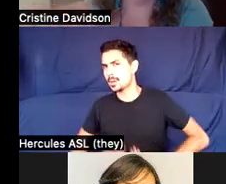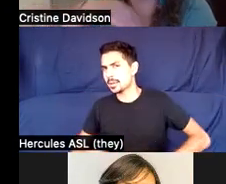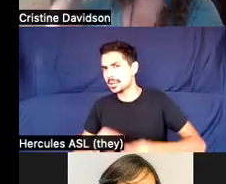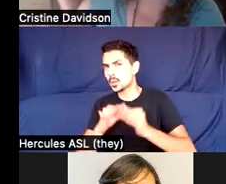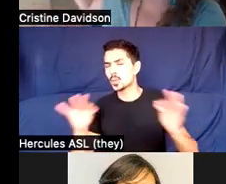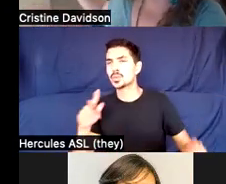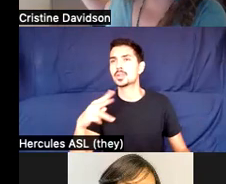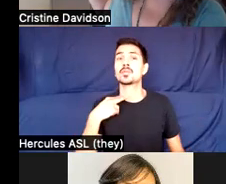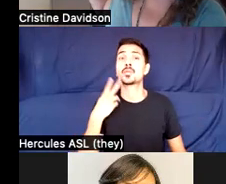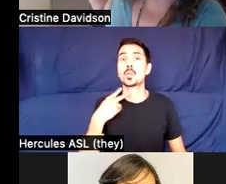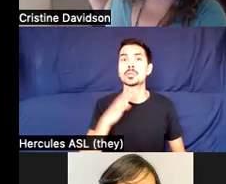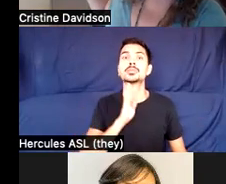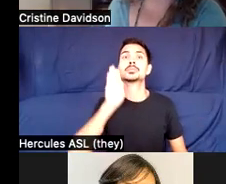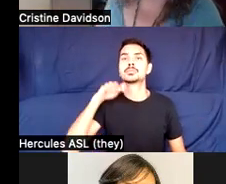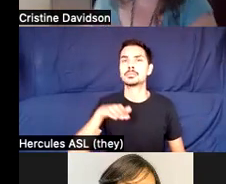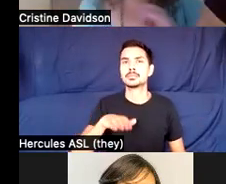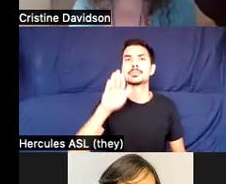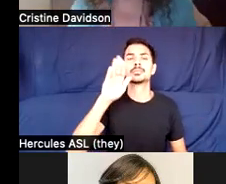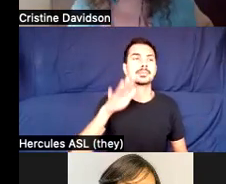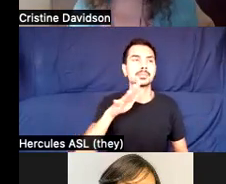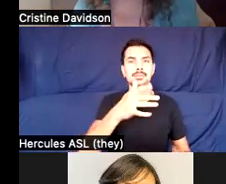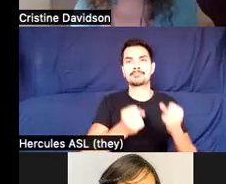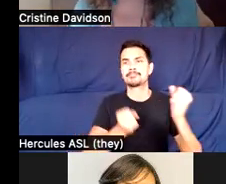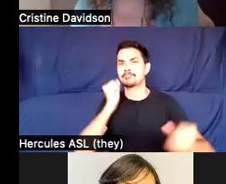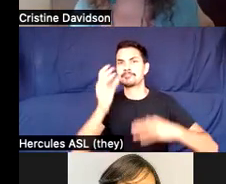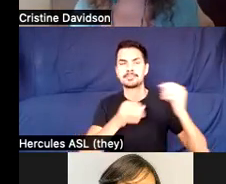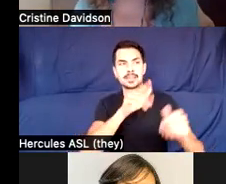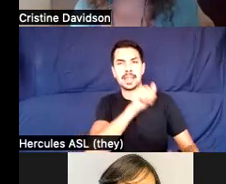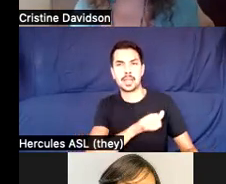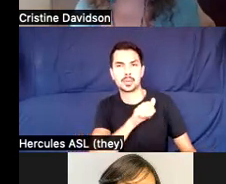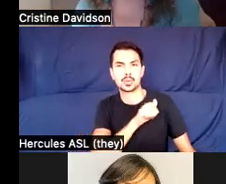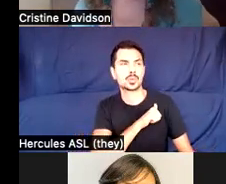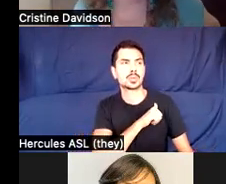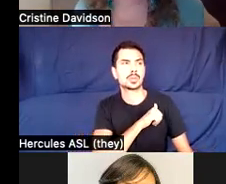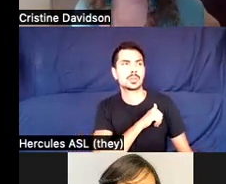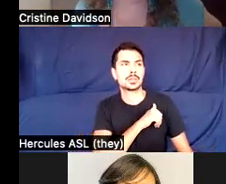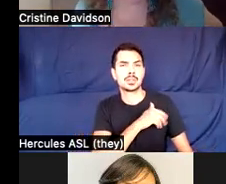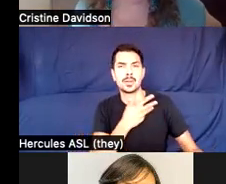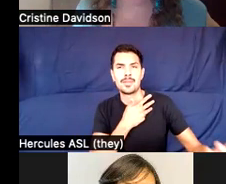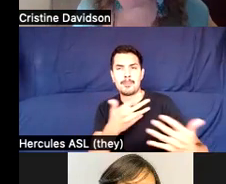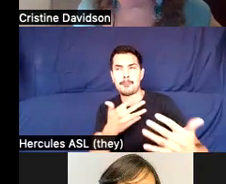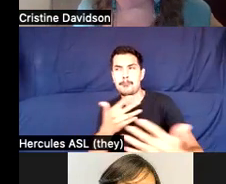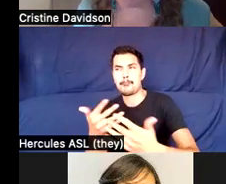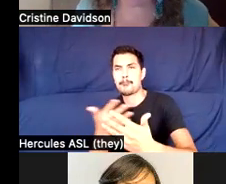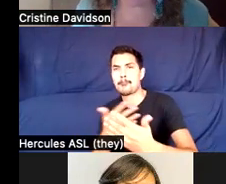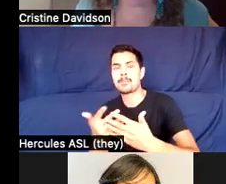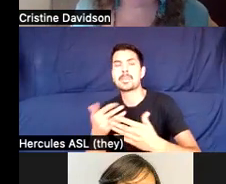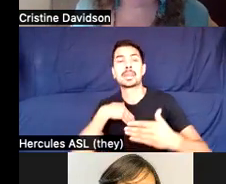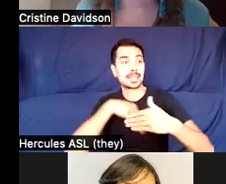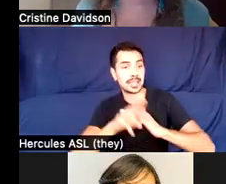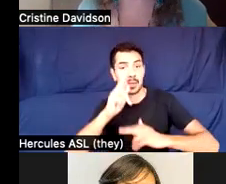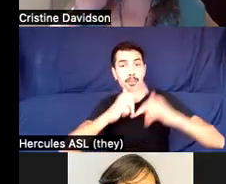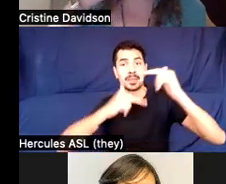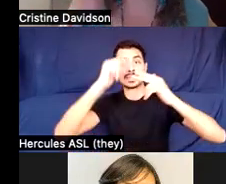voice, we're looking at what's on the wall, we're looking at when I walked into this building, what was it